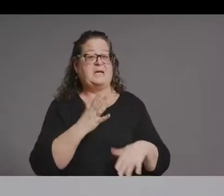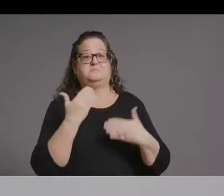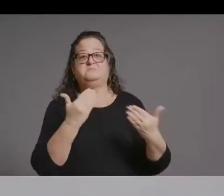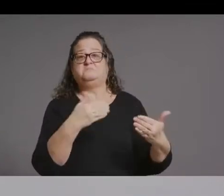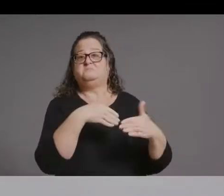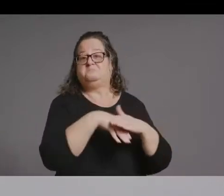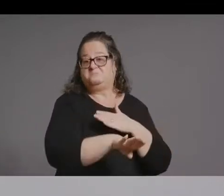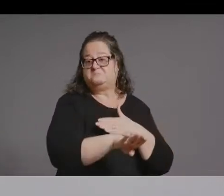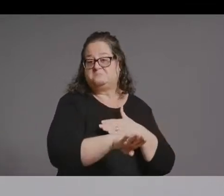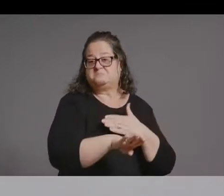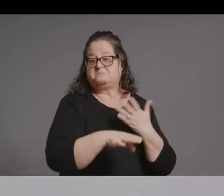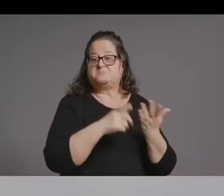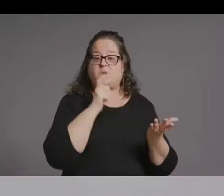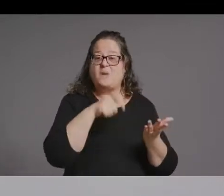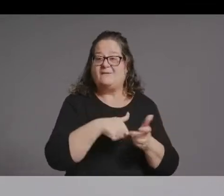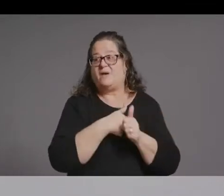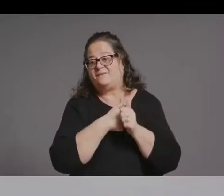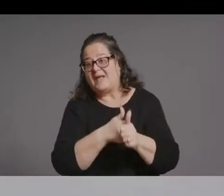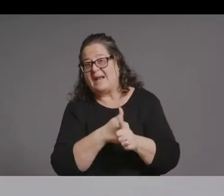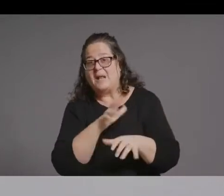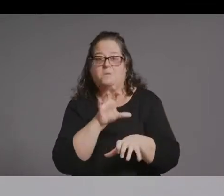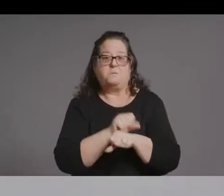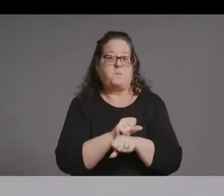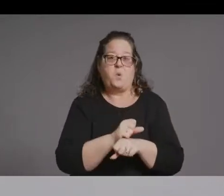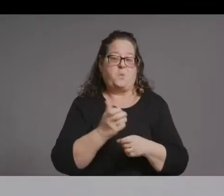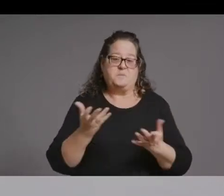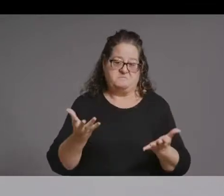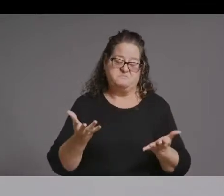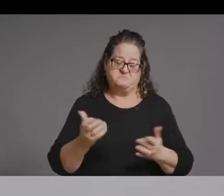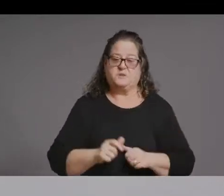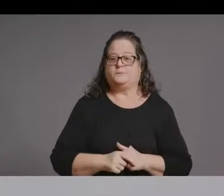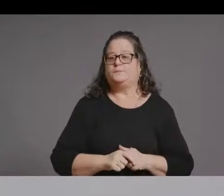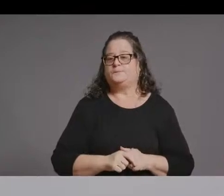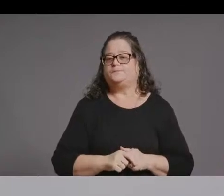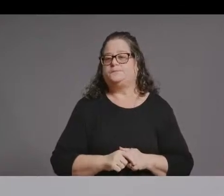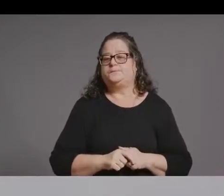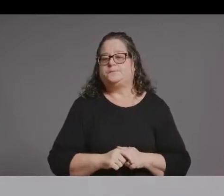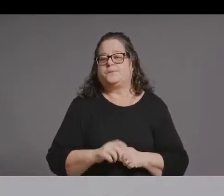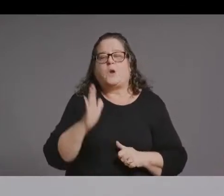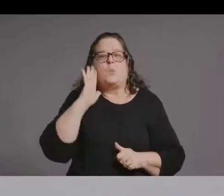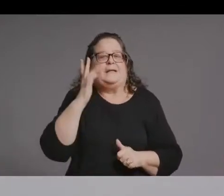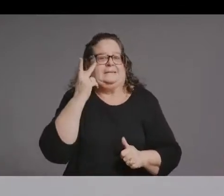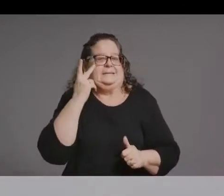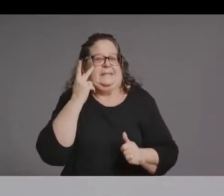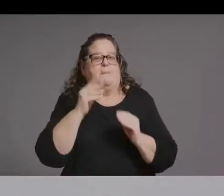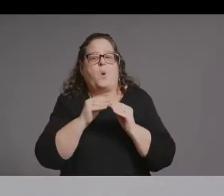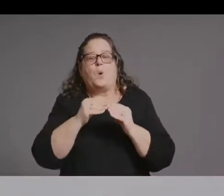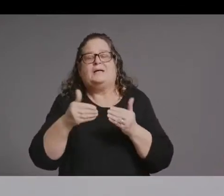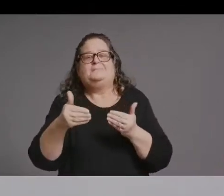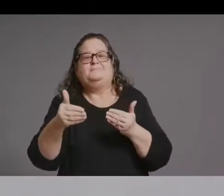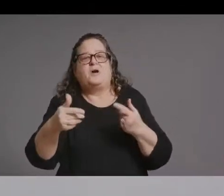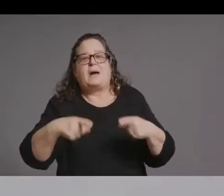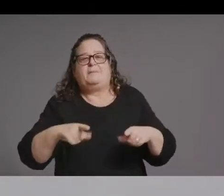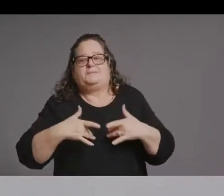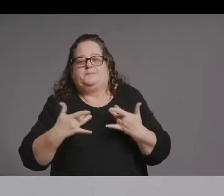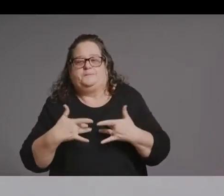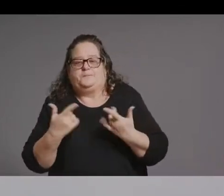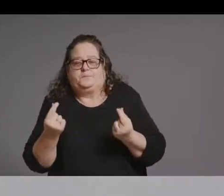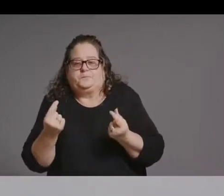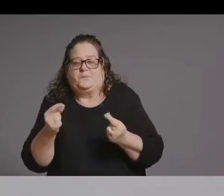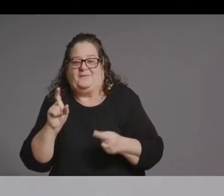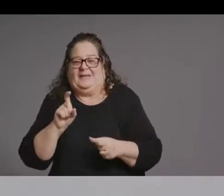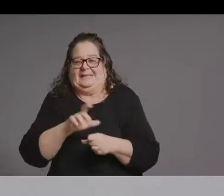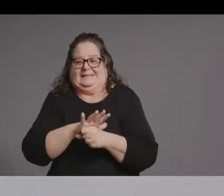you'll see more and more of that happening as we start to see the demand in our Phoenix metropolitan as well. And then some of